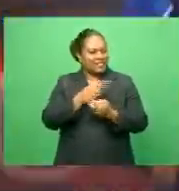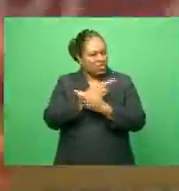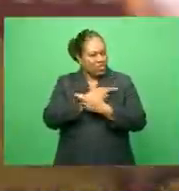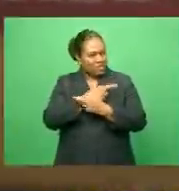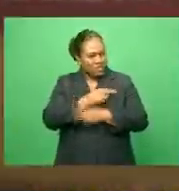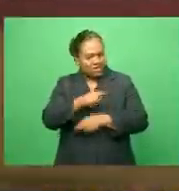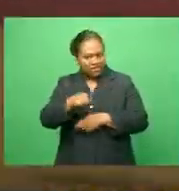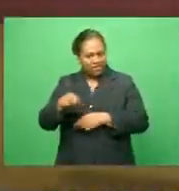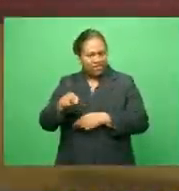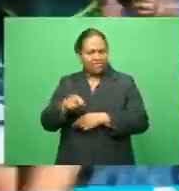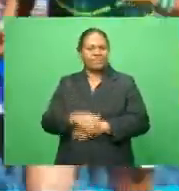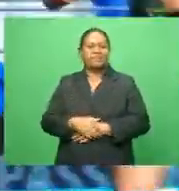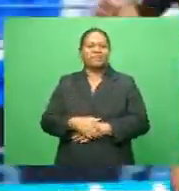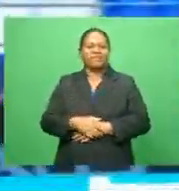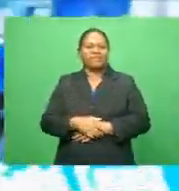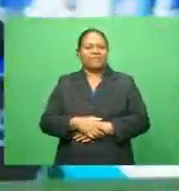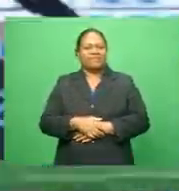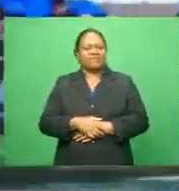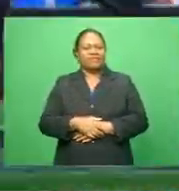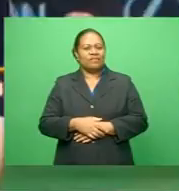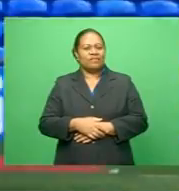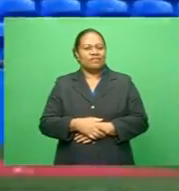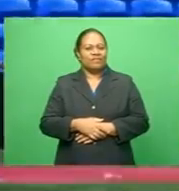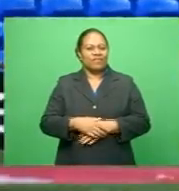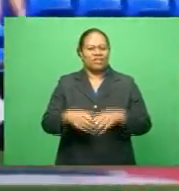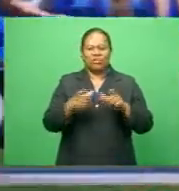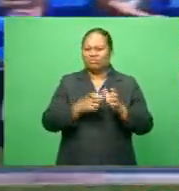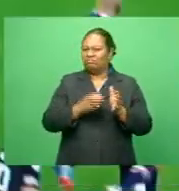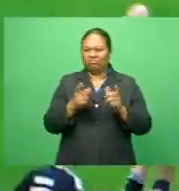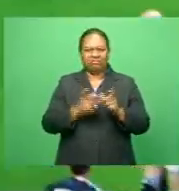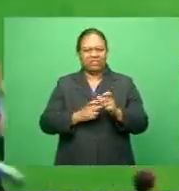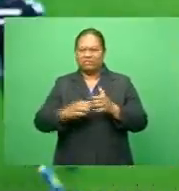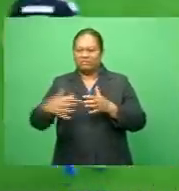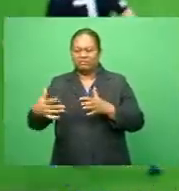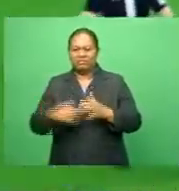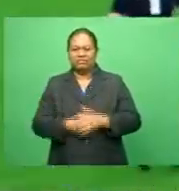Cecil and Tim Mickelson. Those two guys